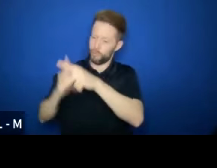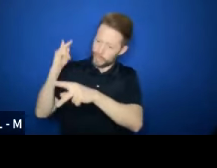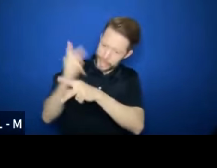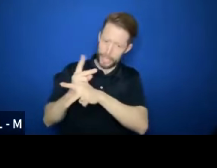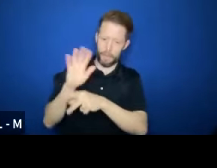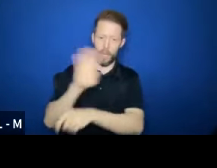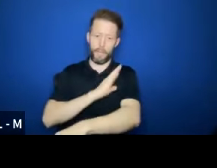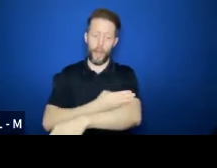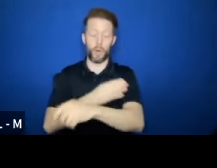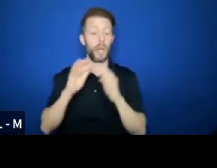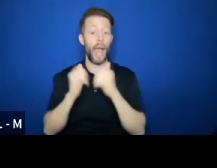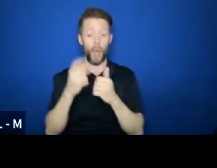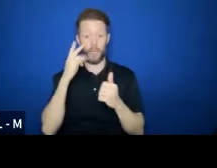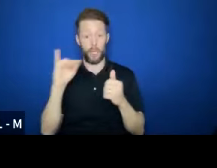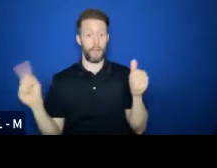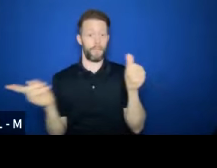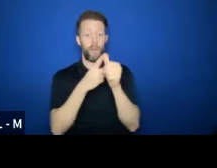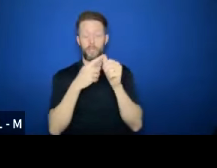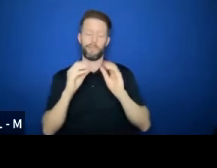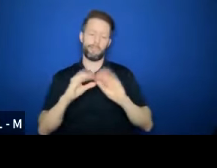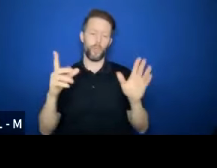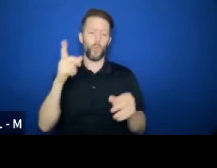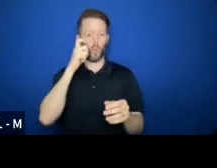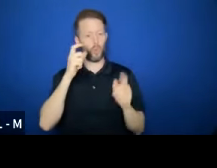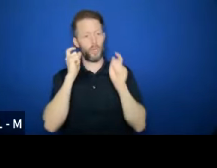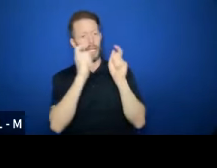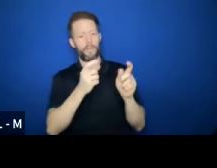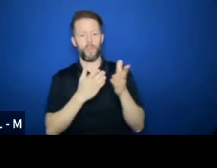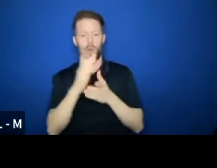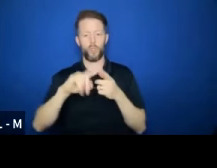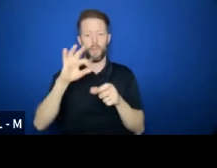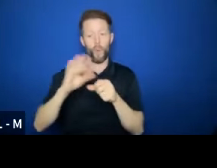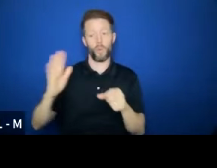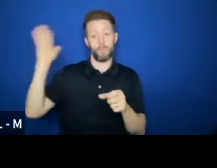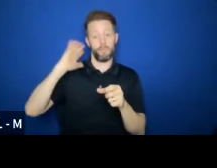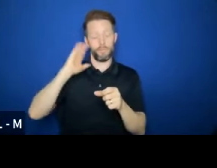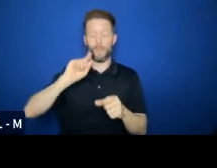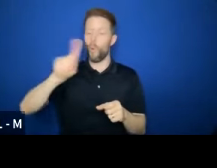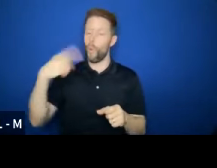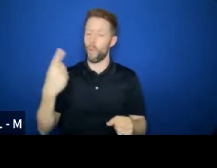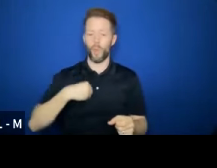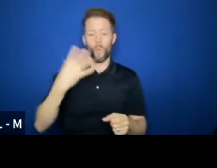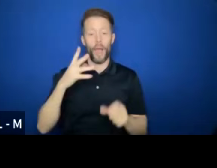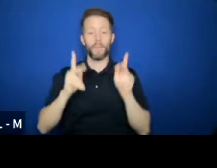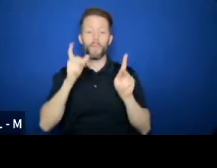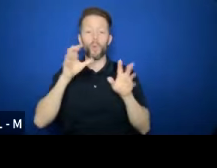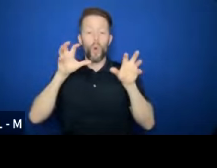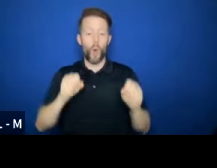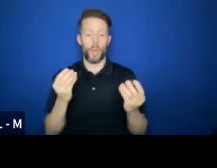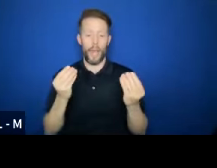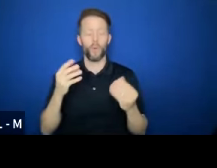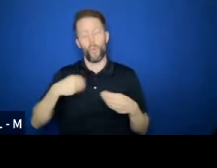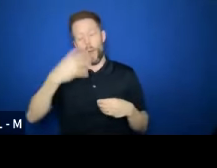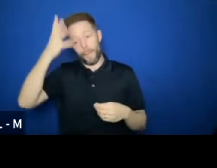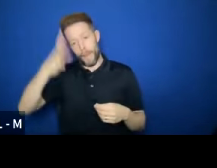most obviously in who was granted the right to vote. And so very early in our democracy, only white landowners could vote.